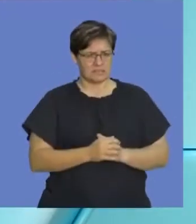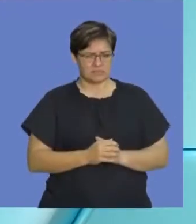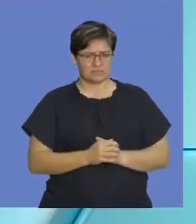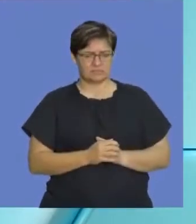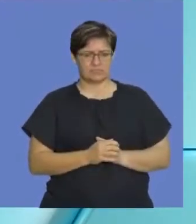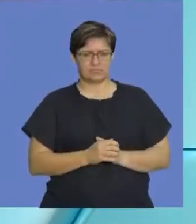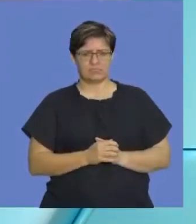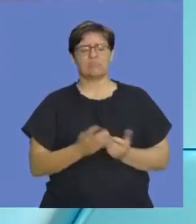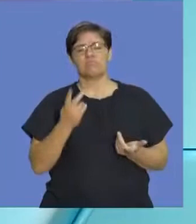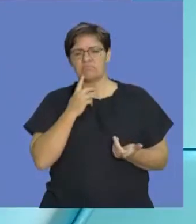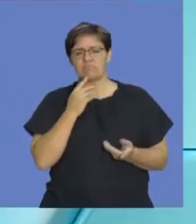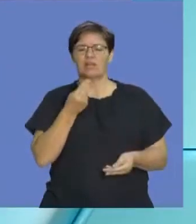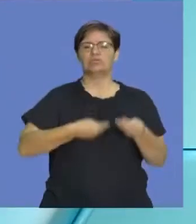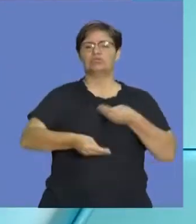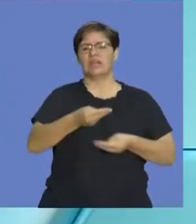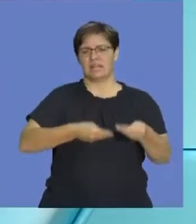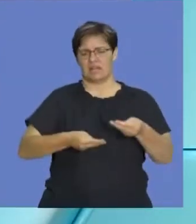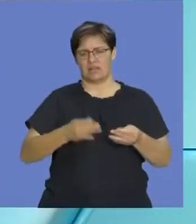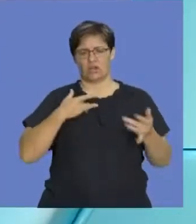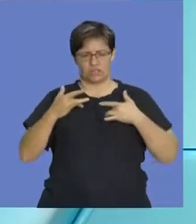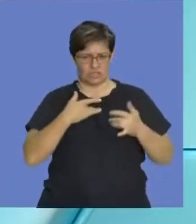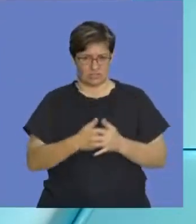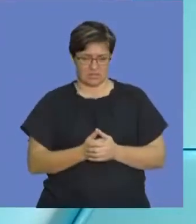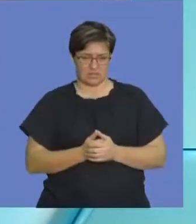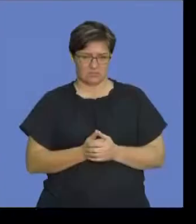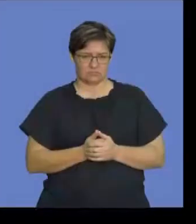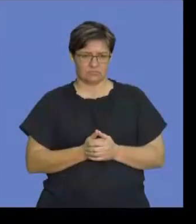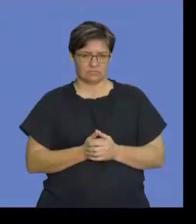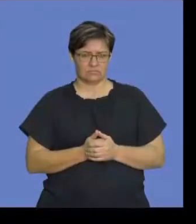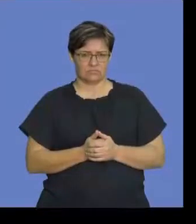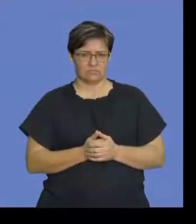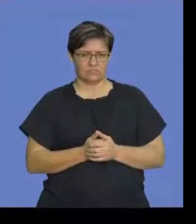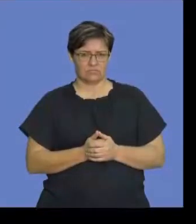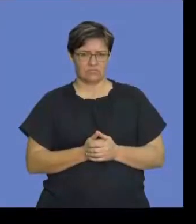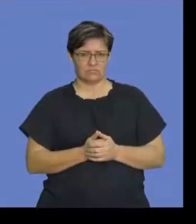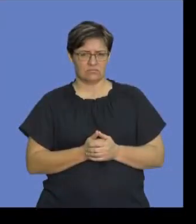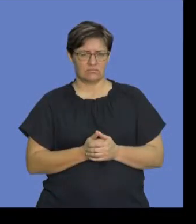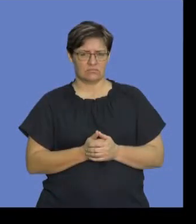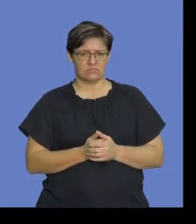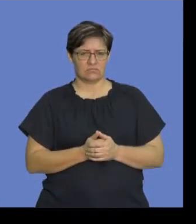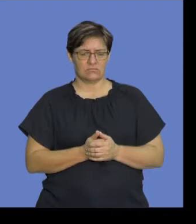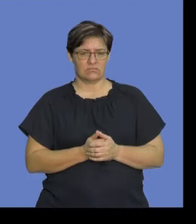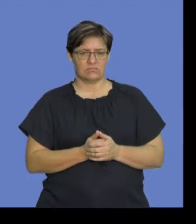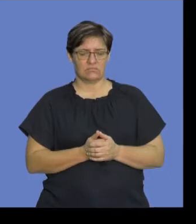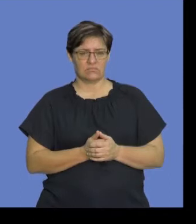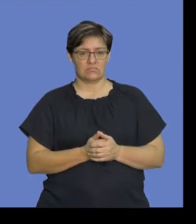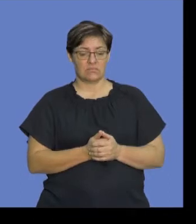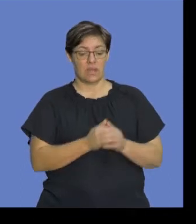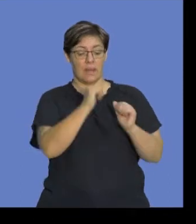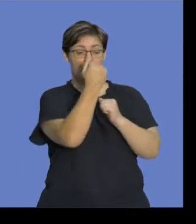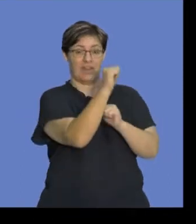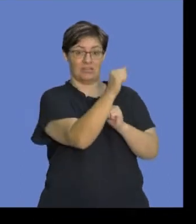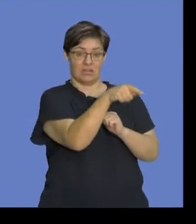Think about your trading concern. In other words, if you look at it this way now, a business that makes